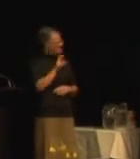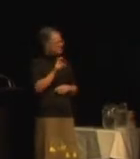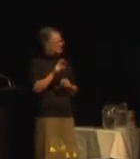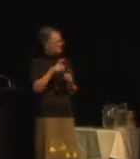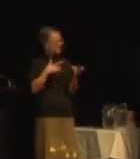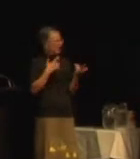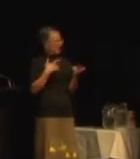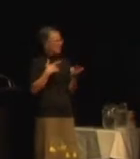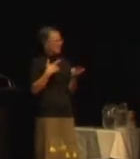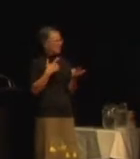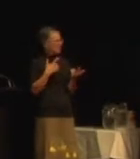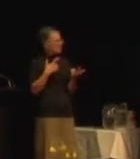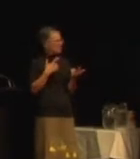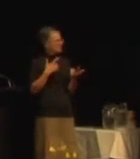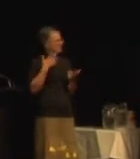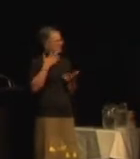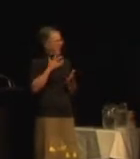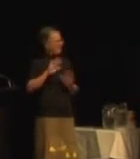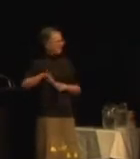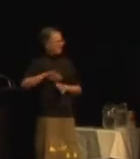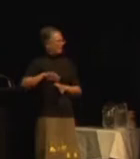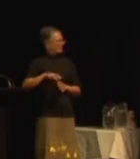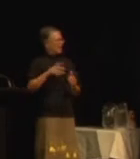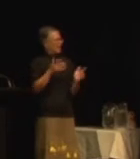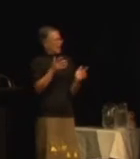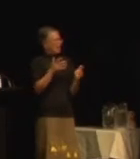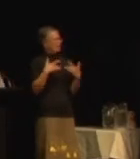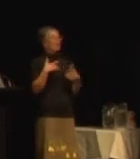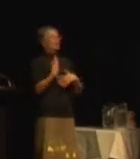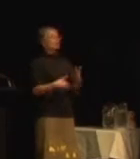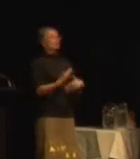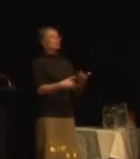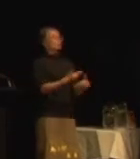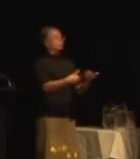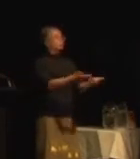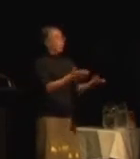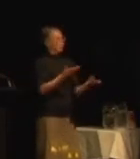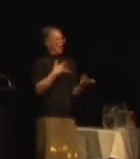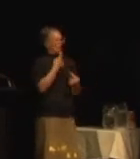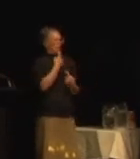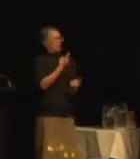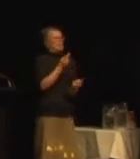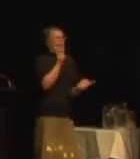question I felt I shouldn't think. A question that seemed sacrilegious to even whisper.